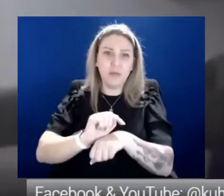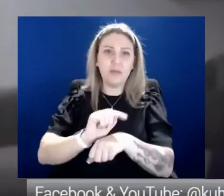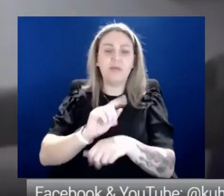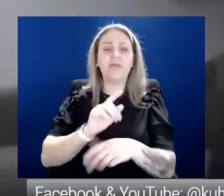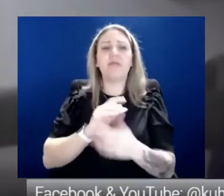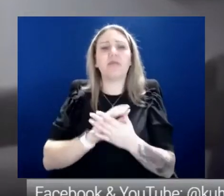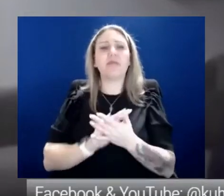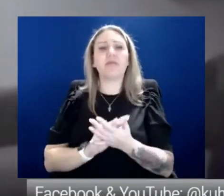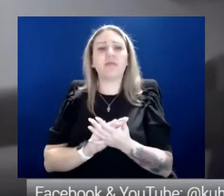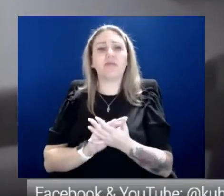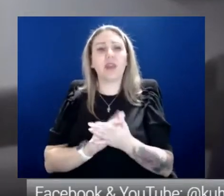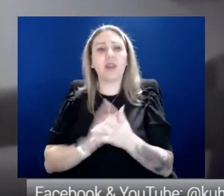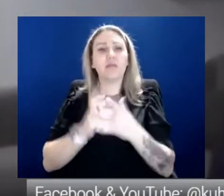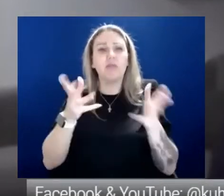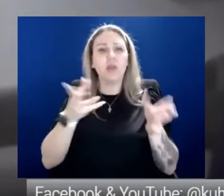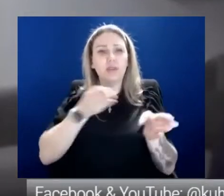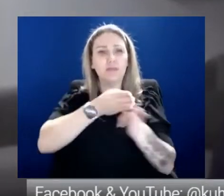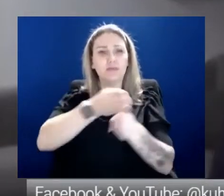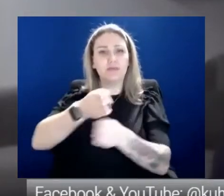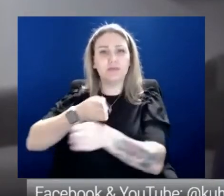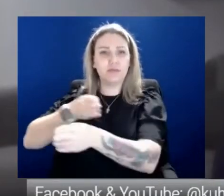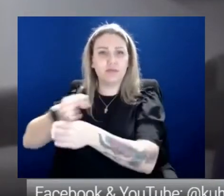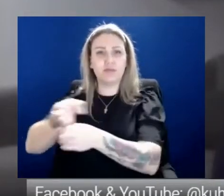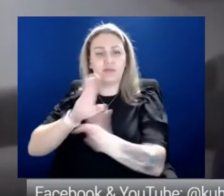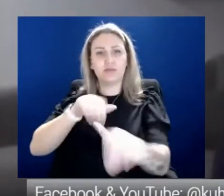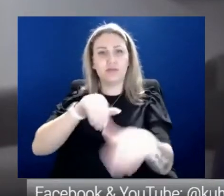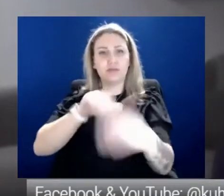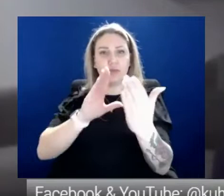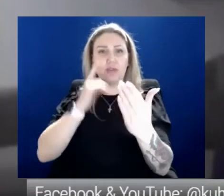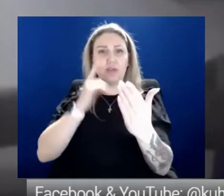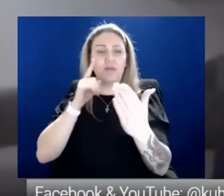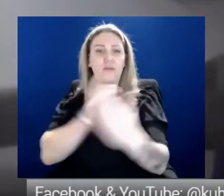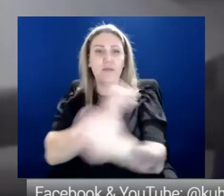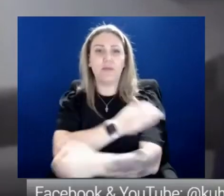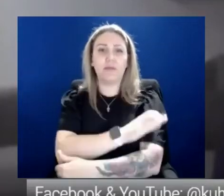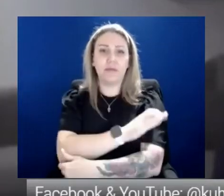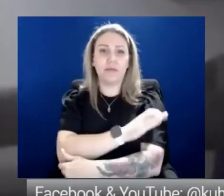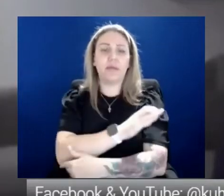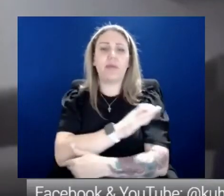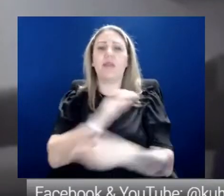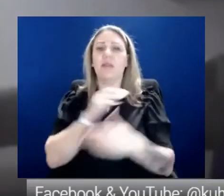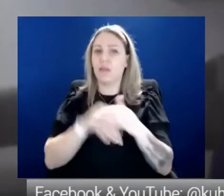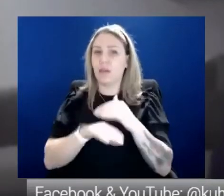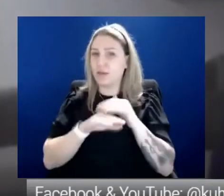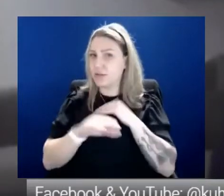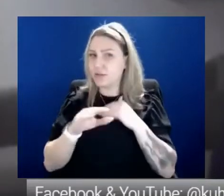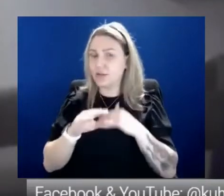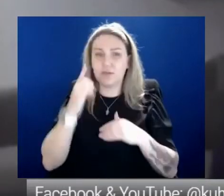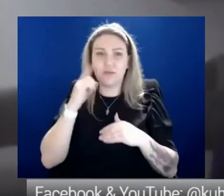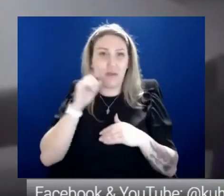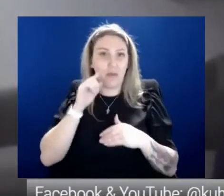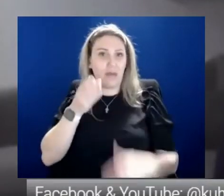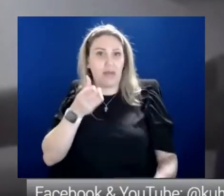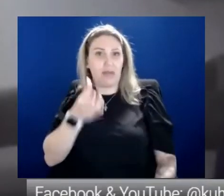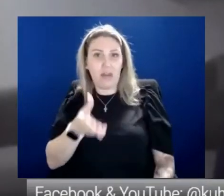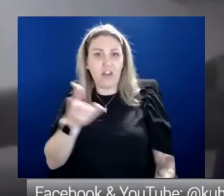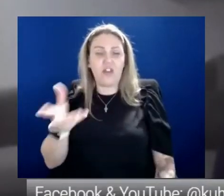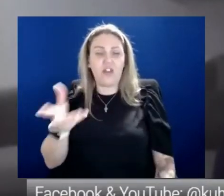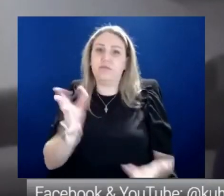the multidisciplinary approach in the clinic and having access to her right then and there was